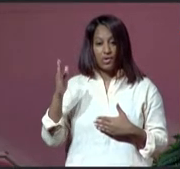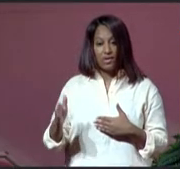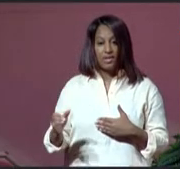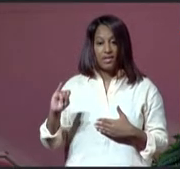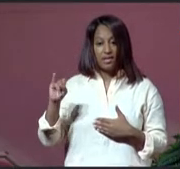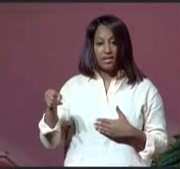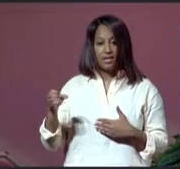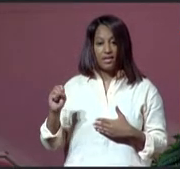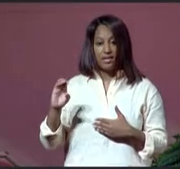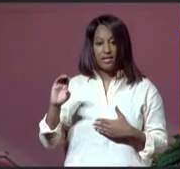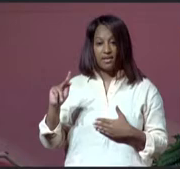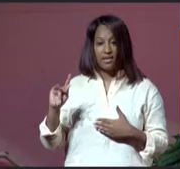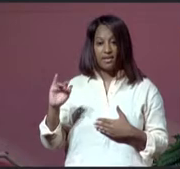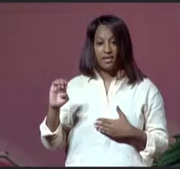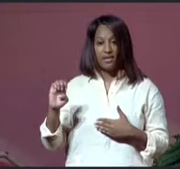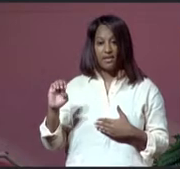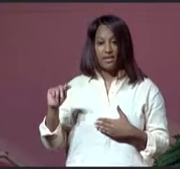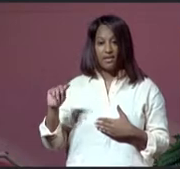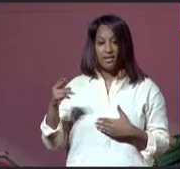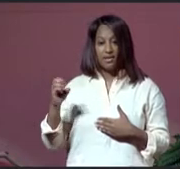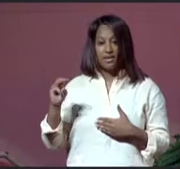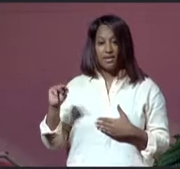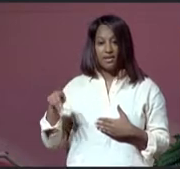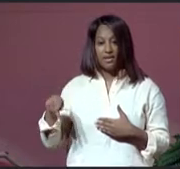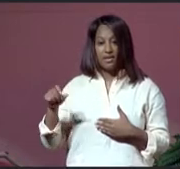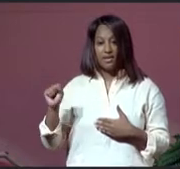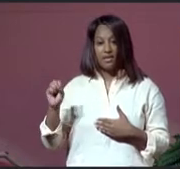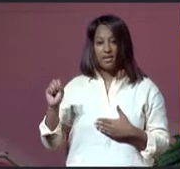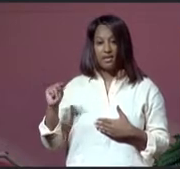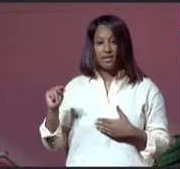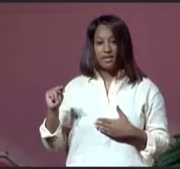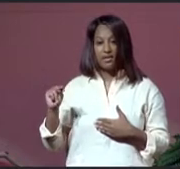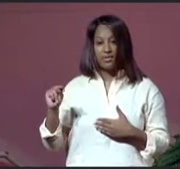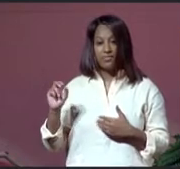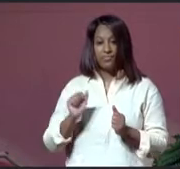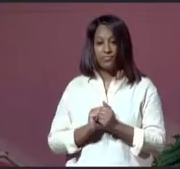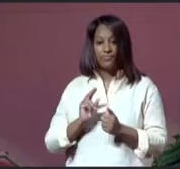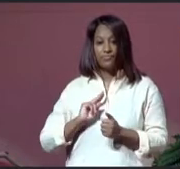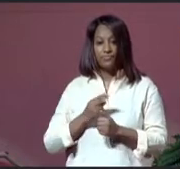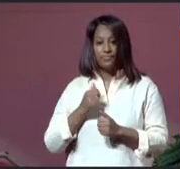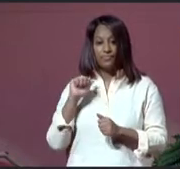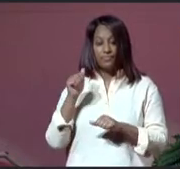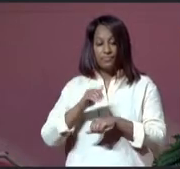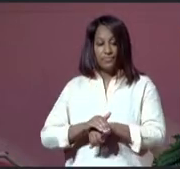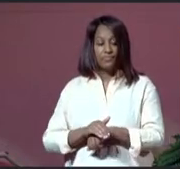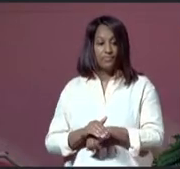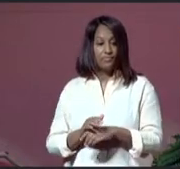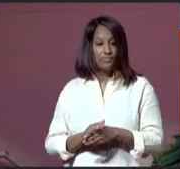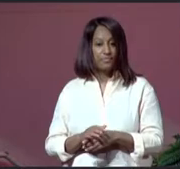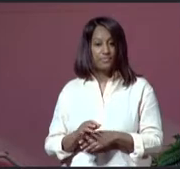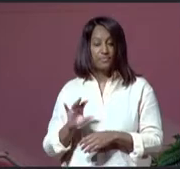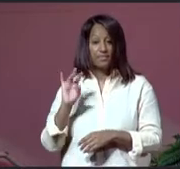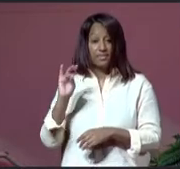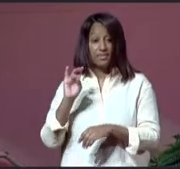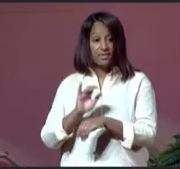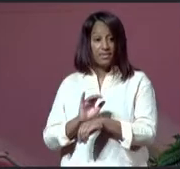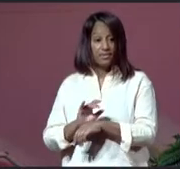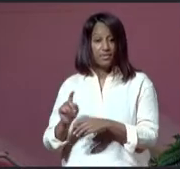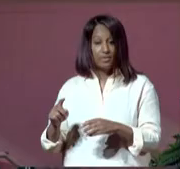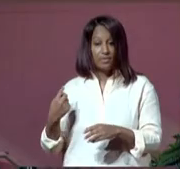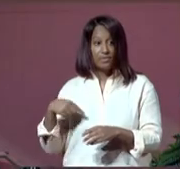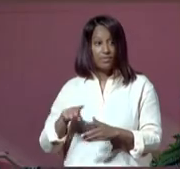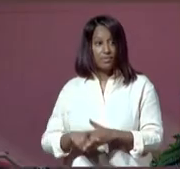a few years now, she will be with us tomorrow night. I think you know how we roll. 7 o'clock we